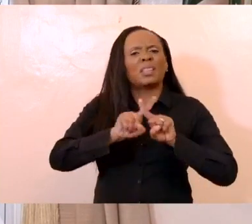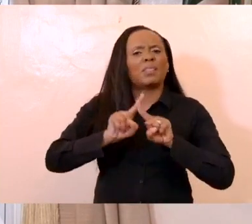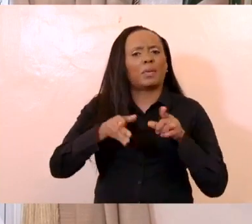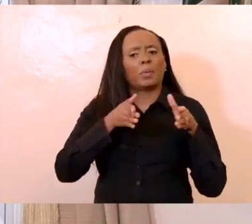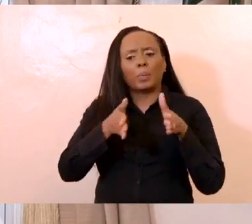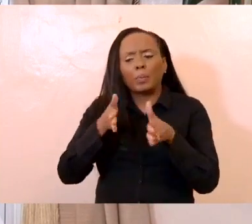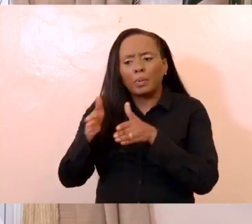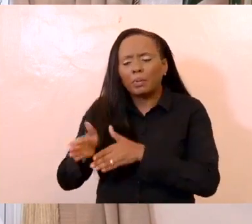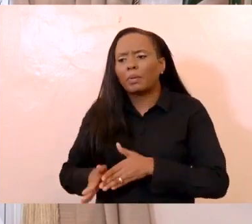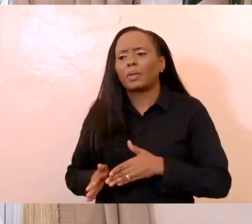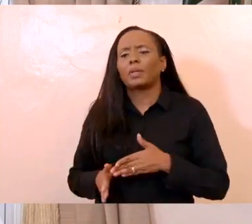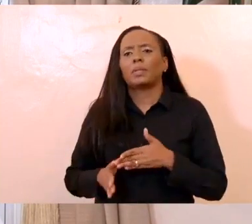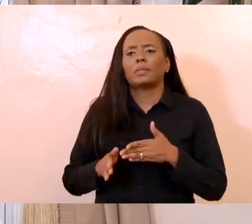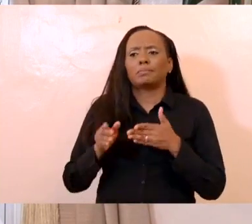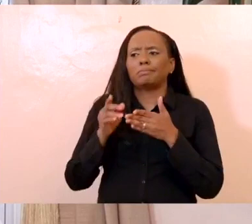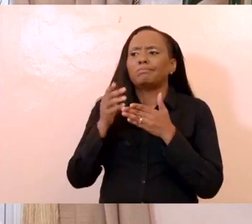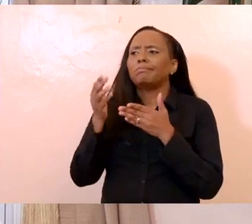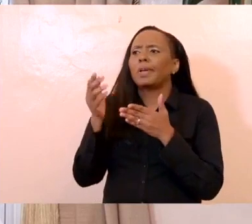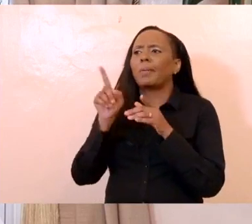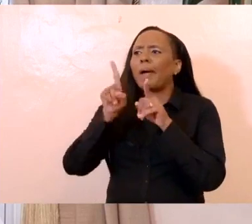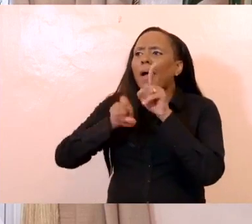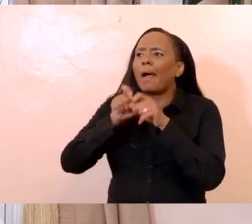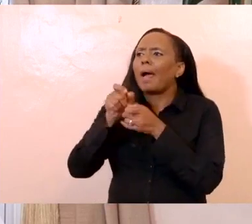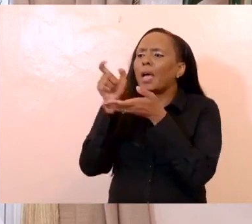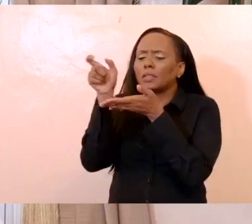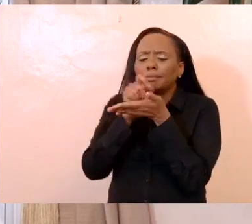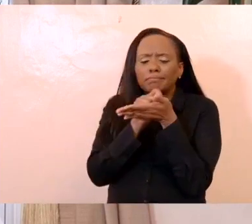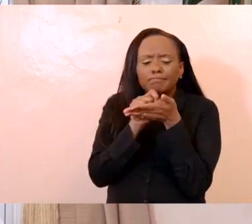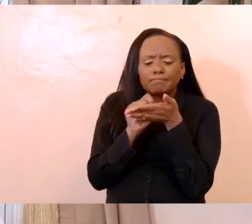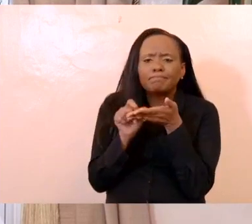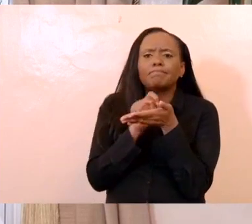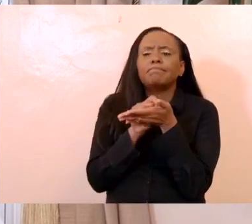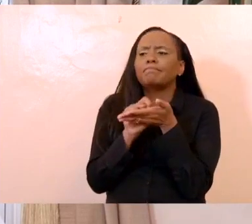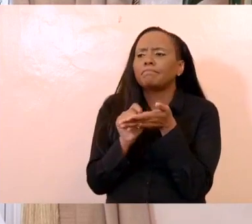and requires you to find ways to jog people's memories.